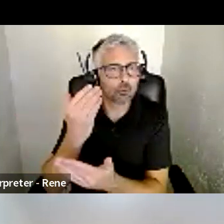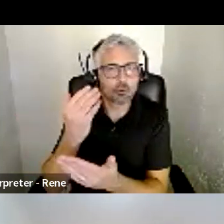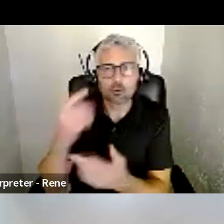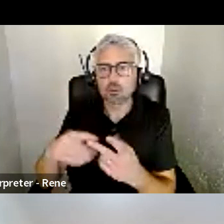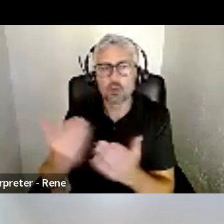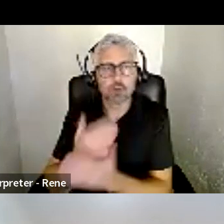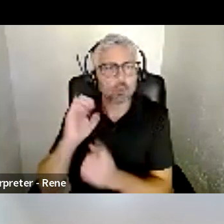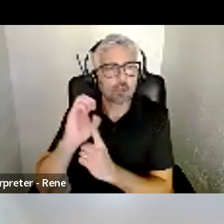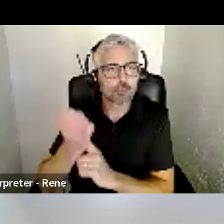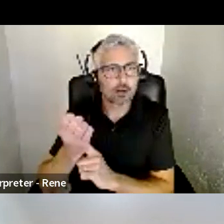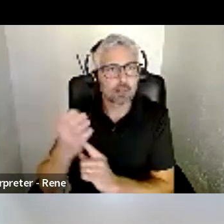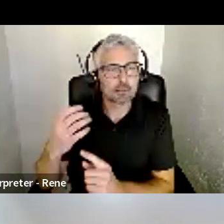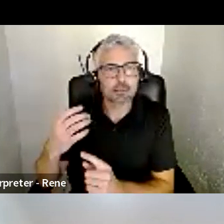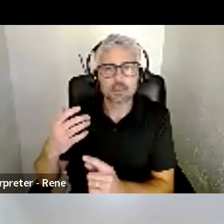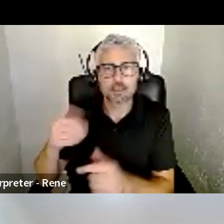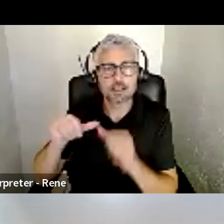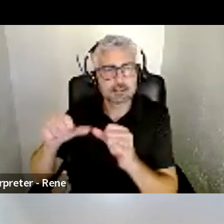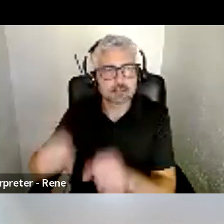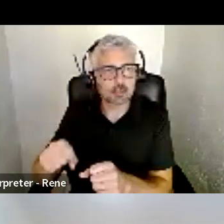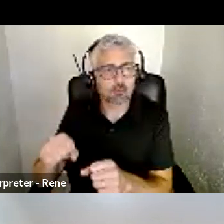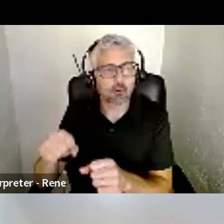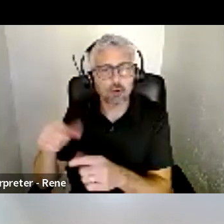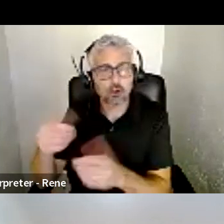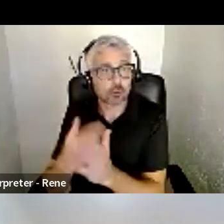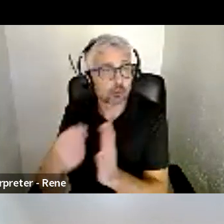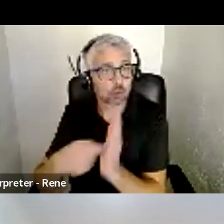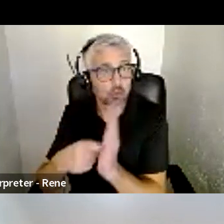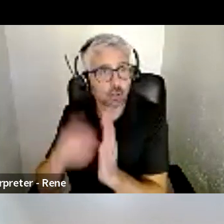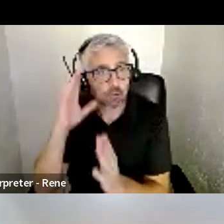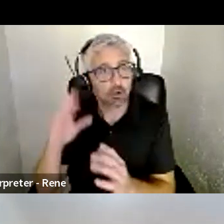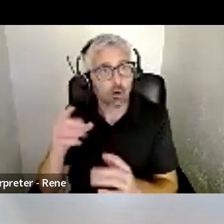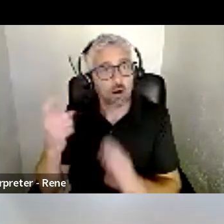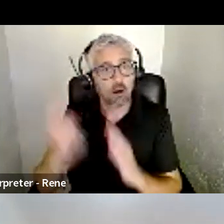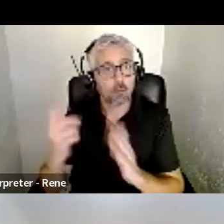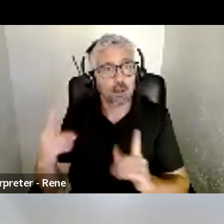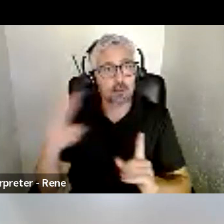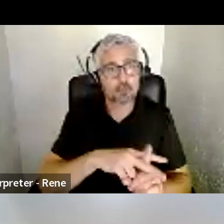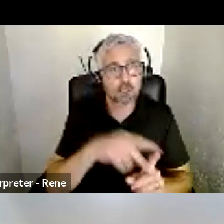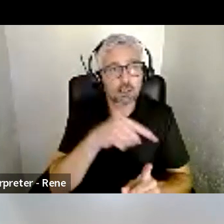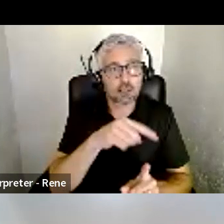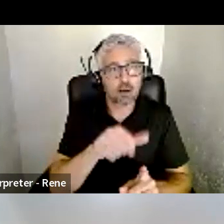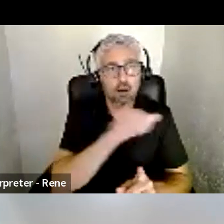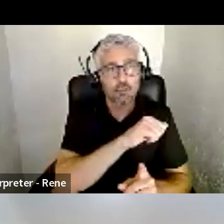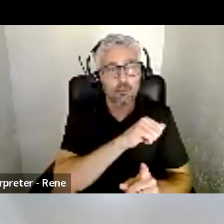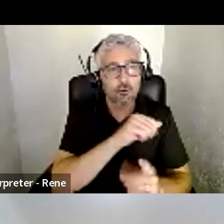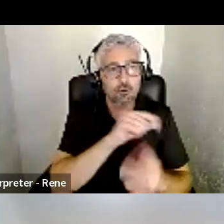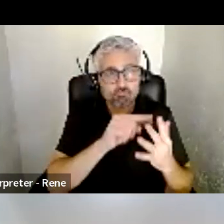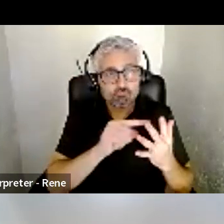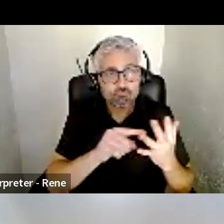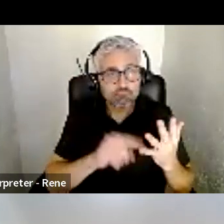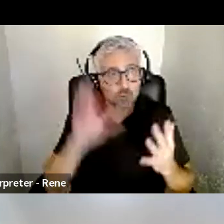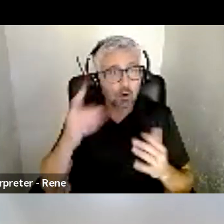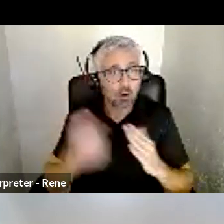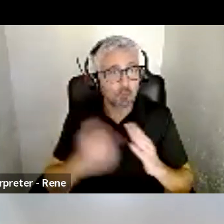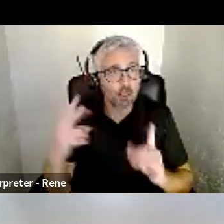environmentally sustainable material is, and there's a new requirement there, that it automatically applies to all of these other trickle-down areas?